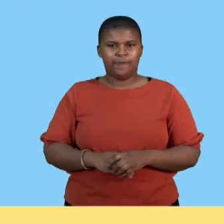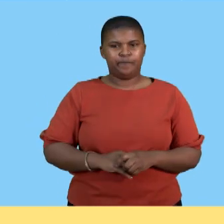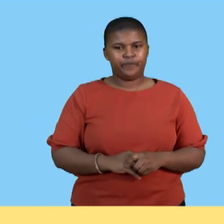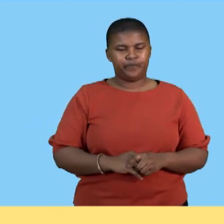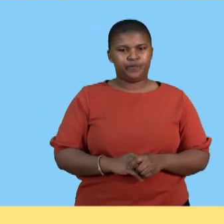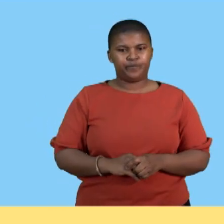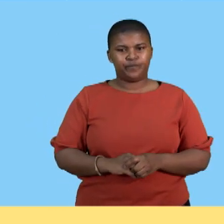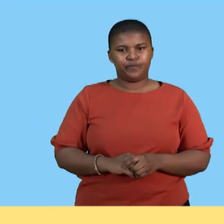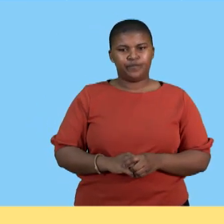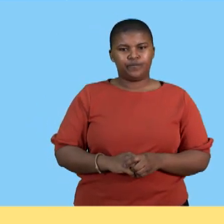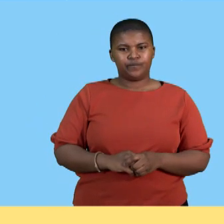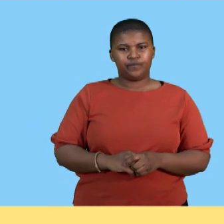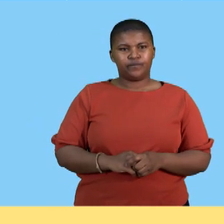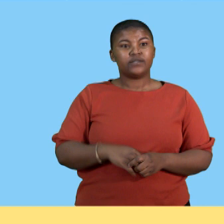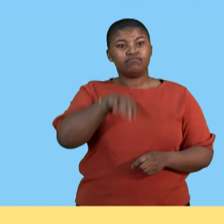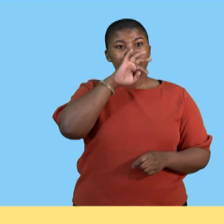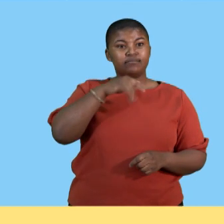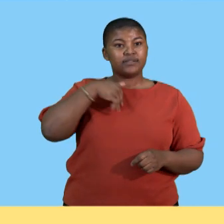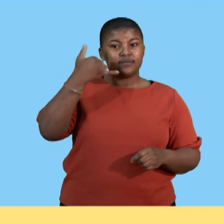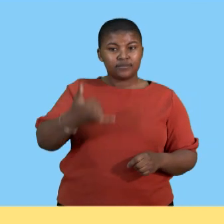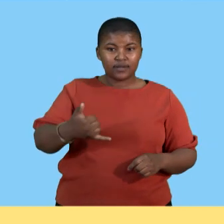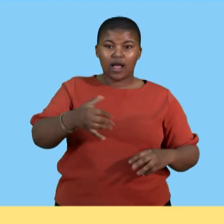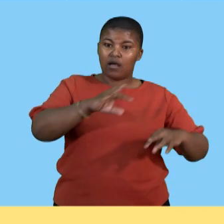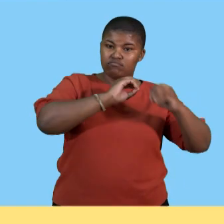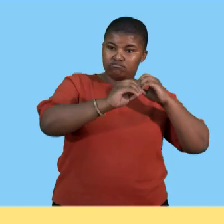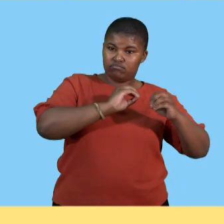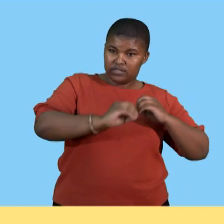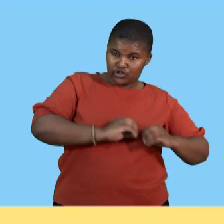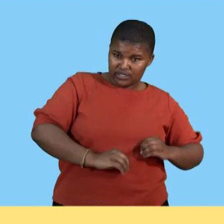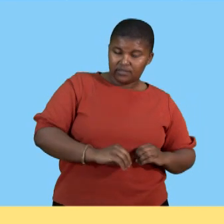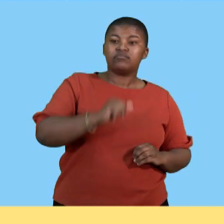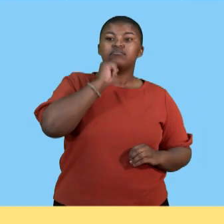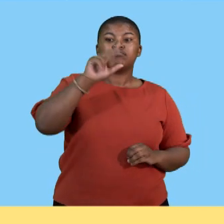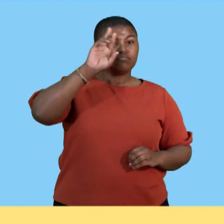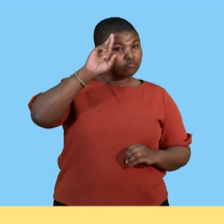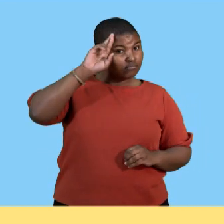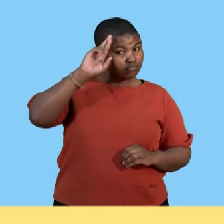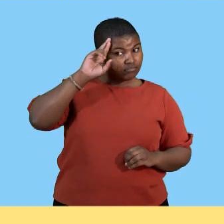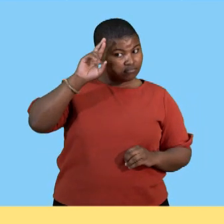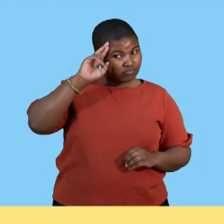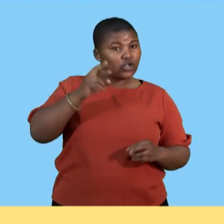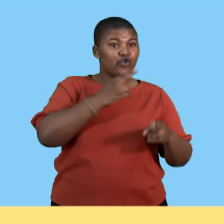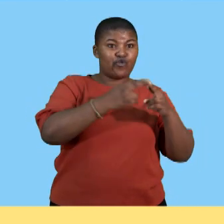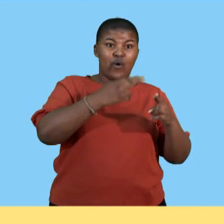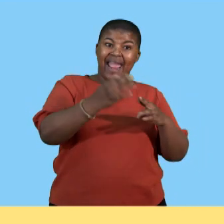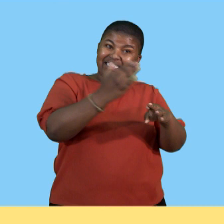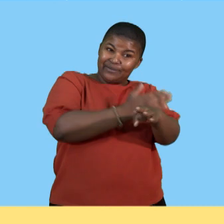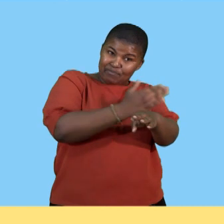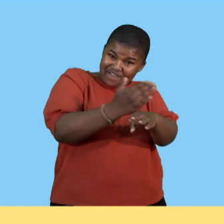2,400. So when I'm adjusting now, I am now coming to say, remember, my rent before increase